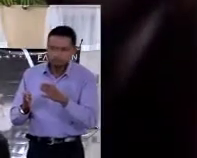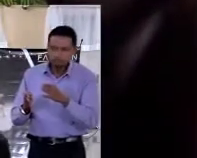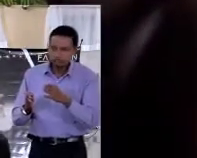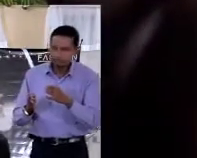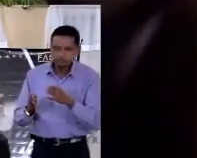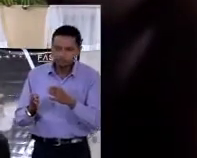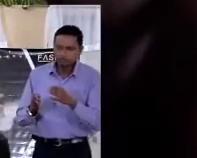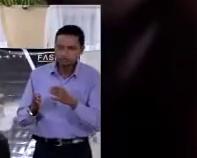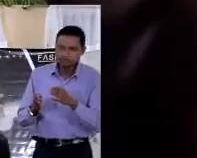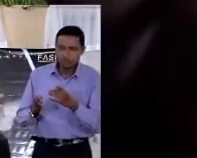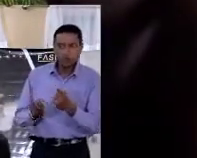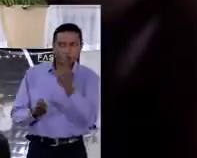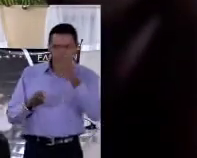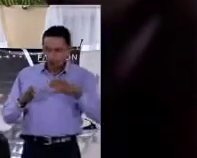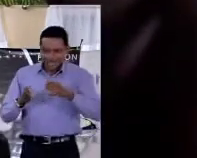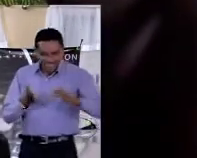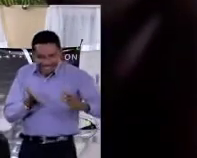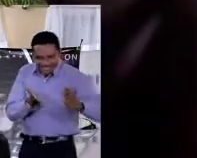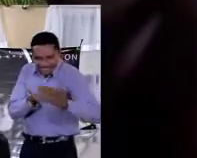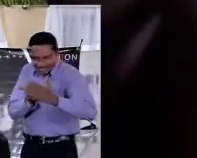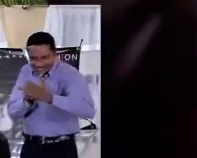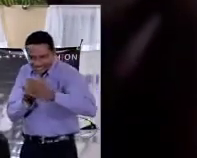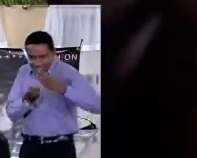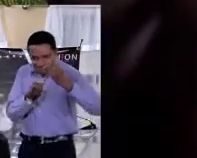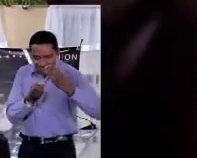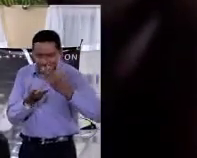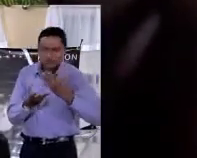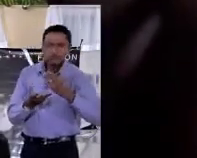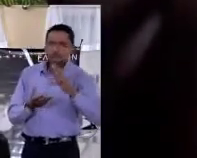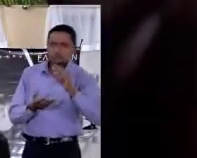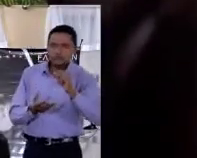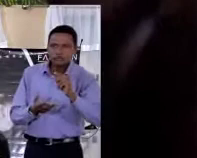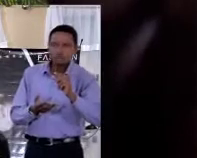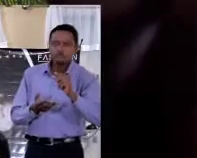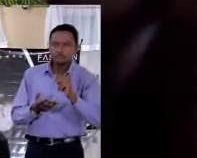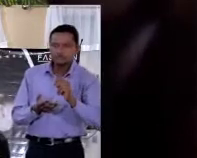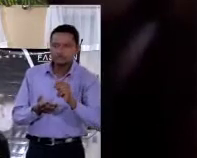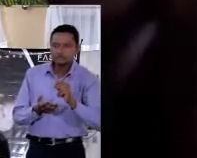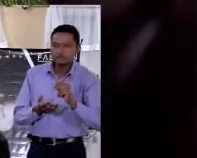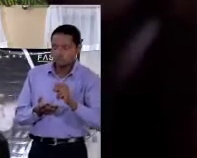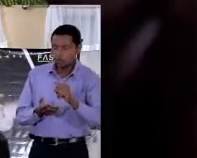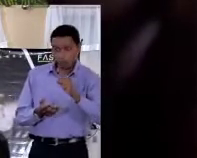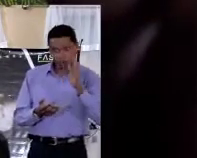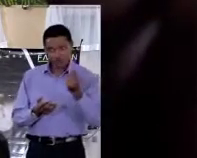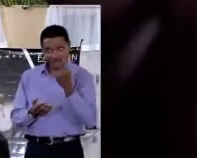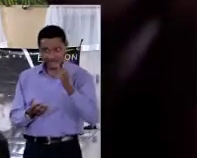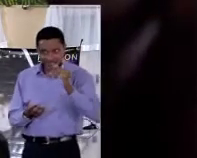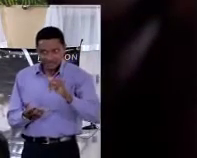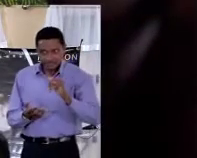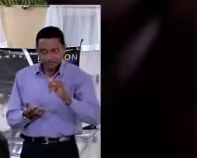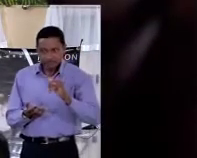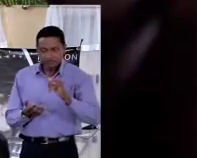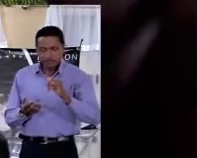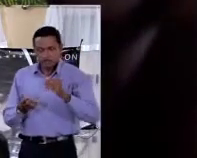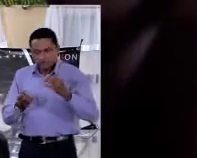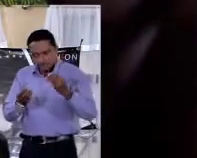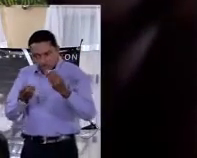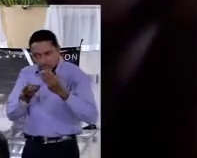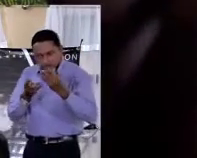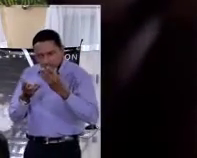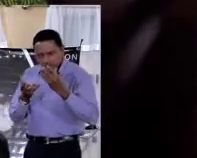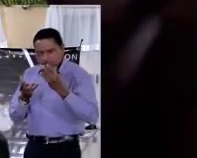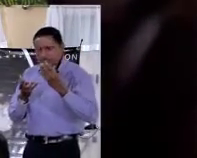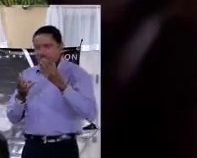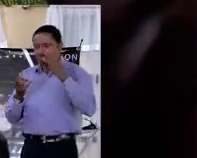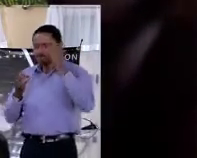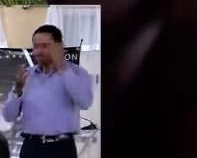of gathering information. It also doesn't only include gathering information. It's deciphering the information and understanding